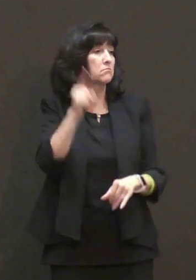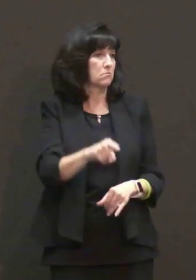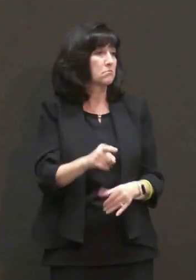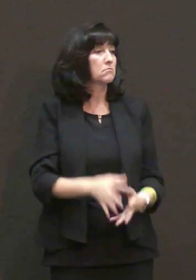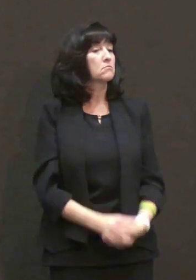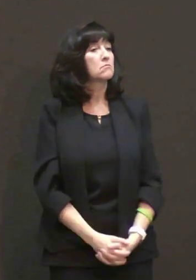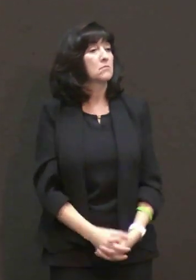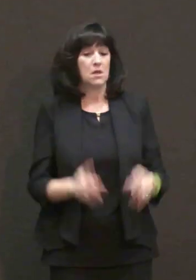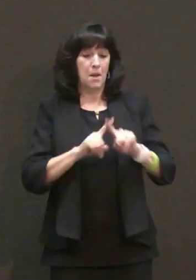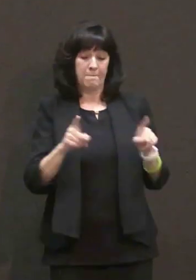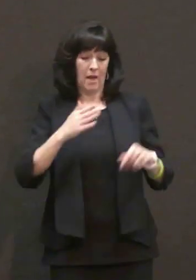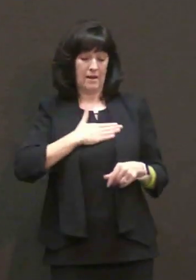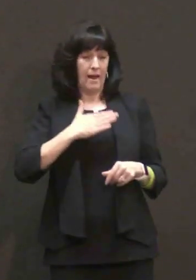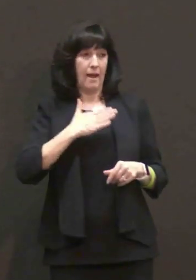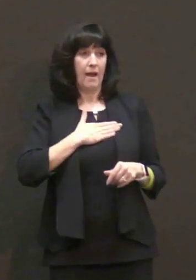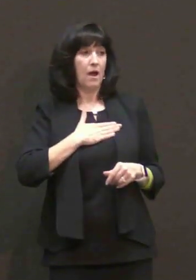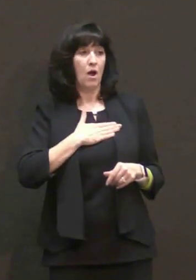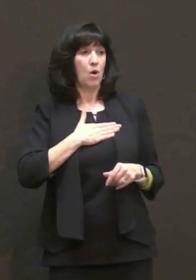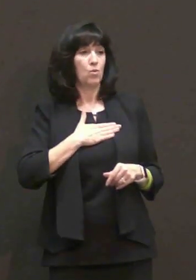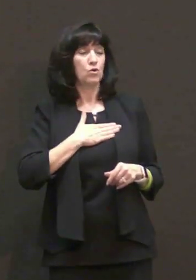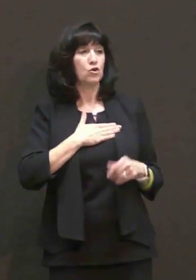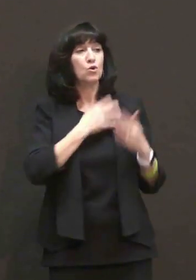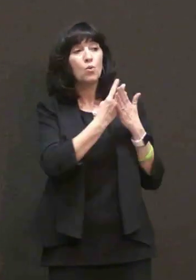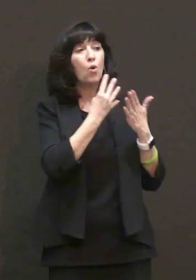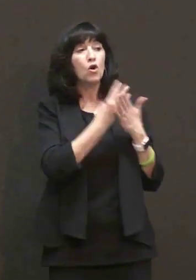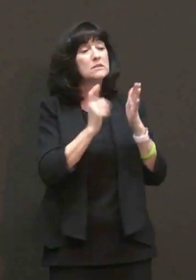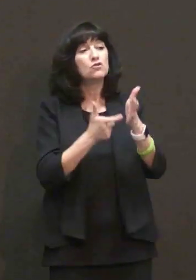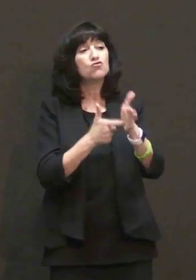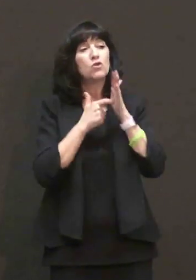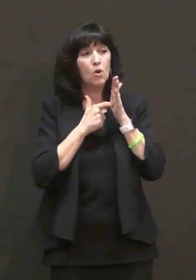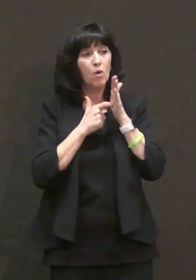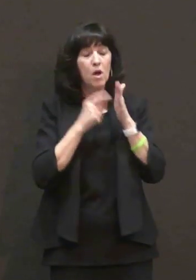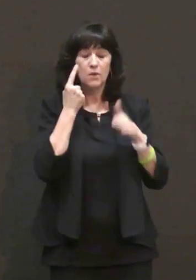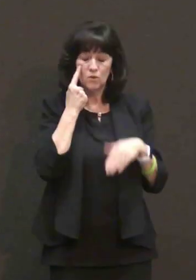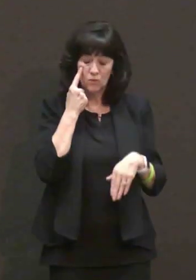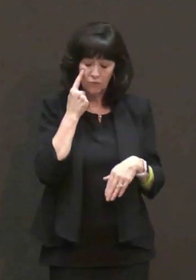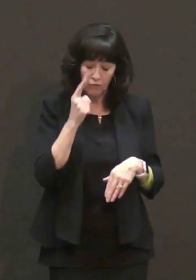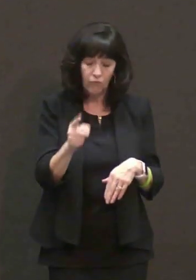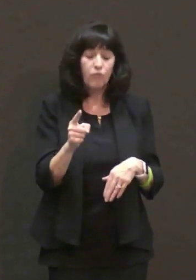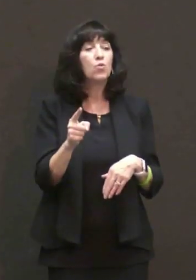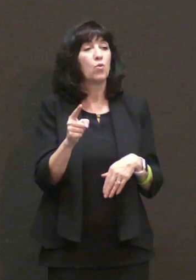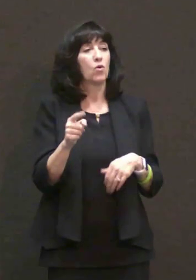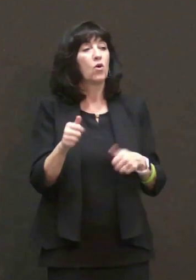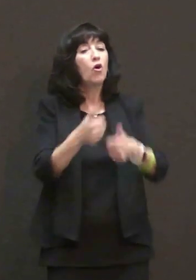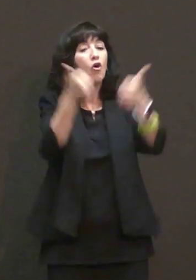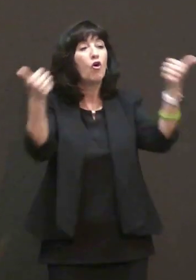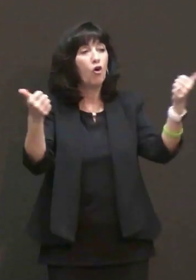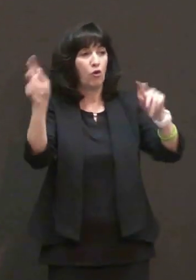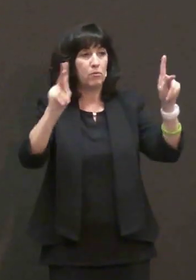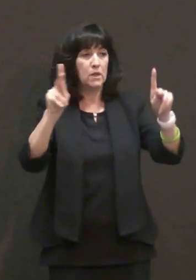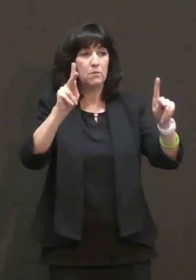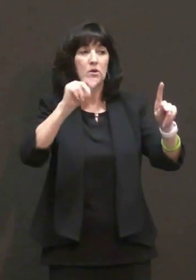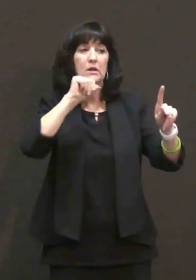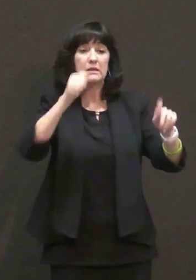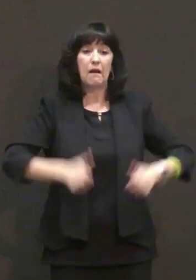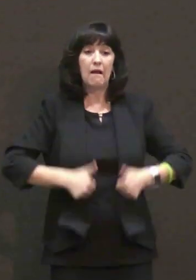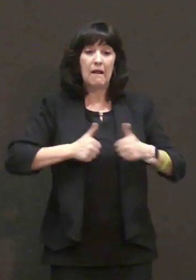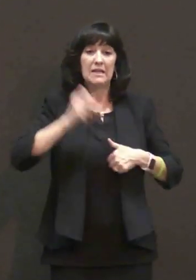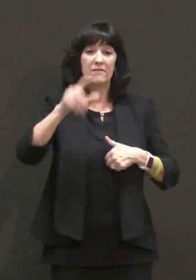Okay. But our quarantine requirement is for non-Delawareans coming into Delaware.